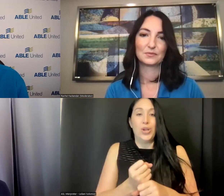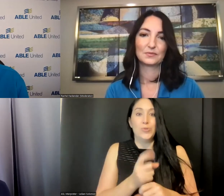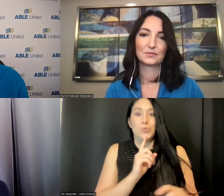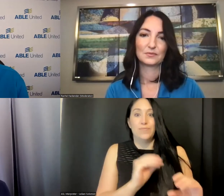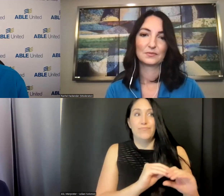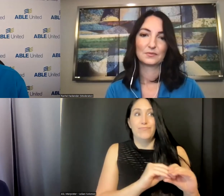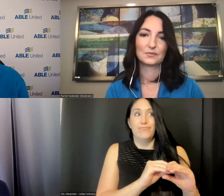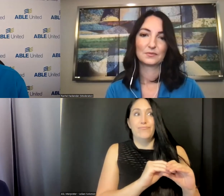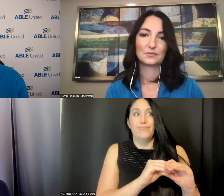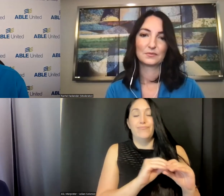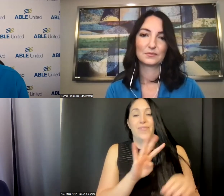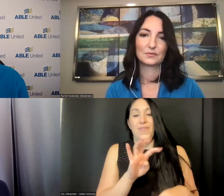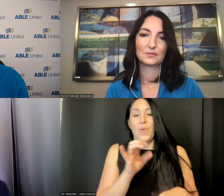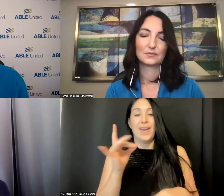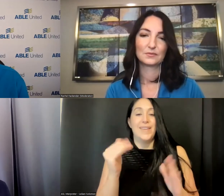Social Security,